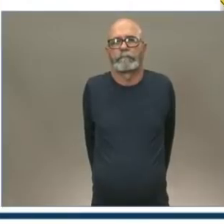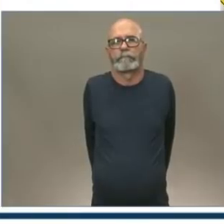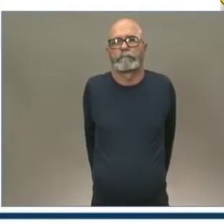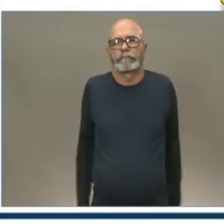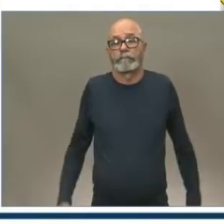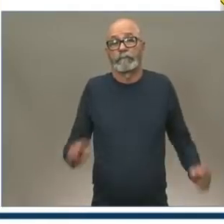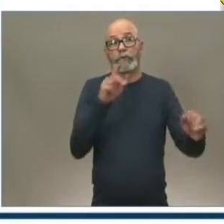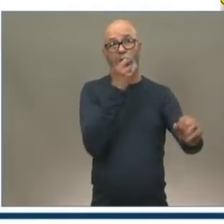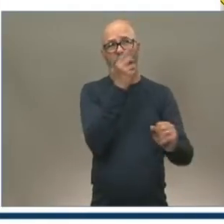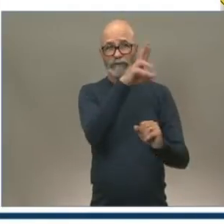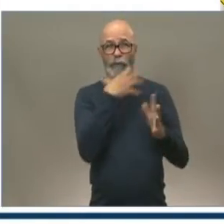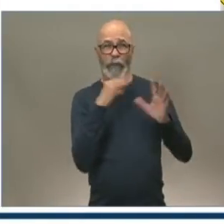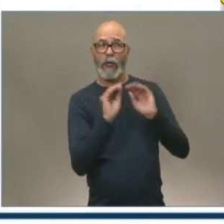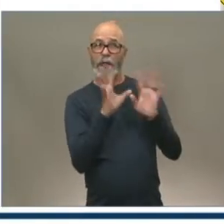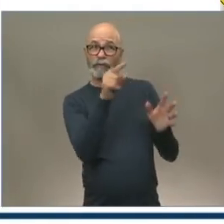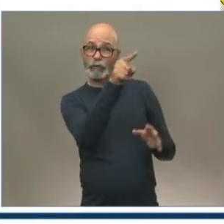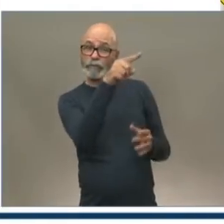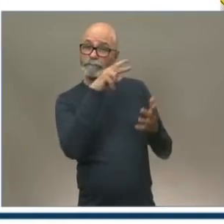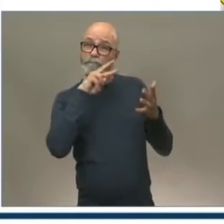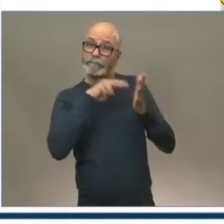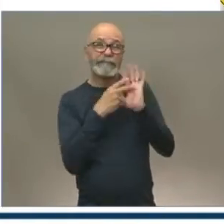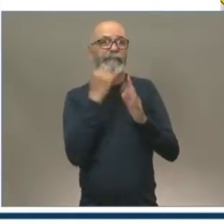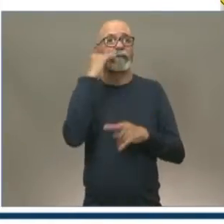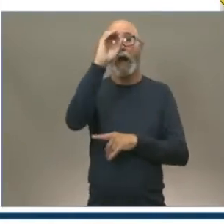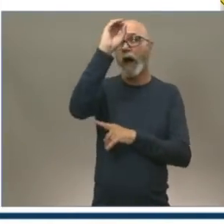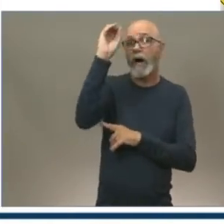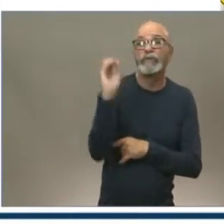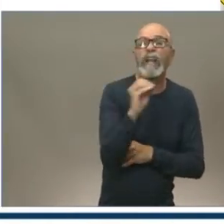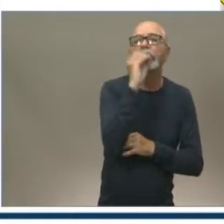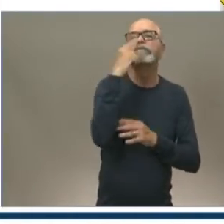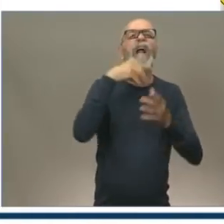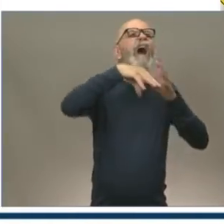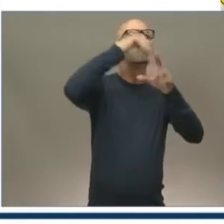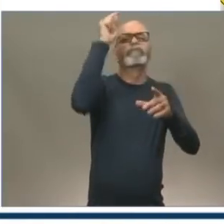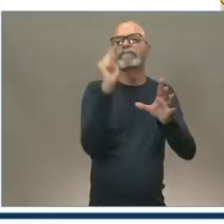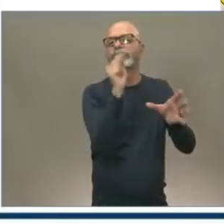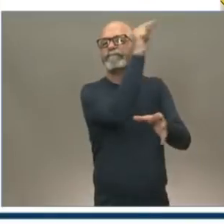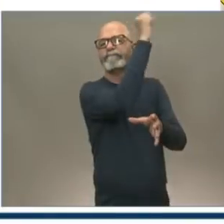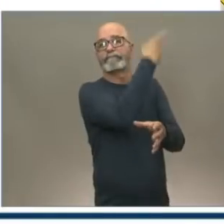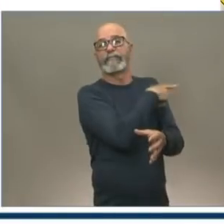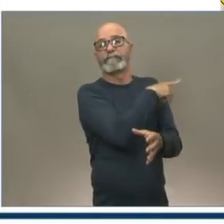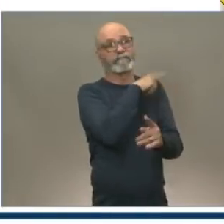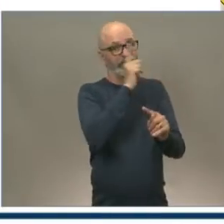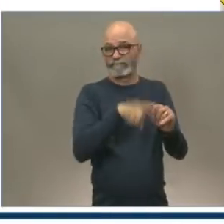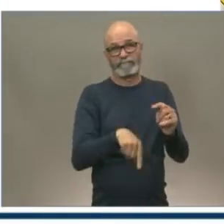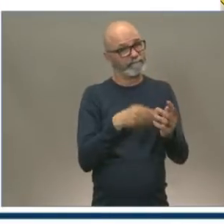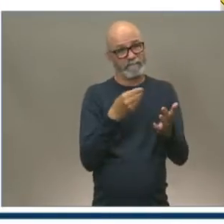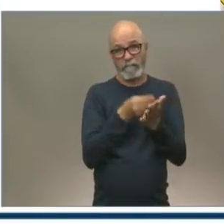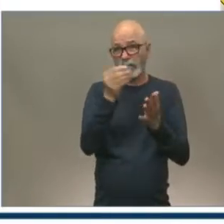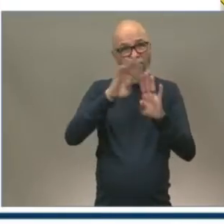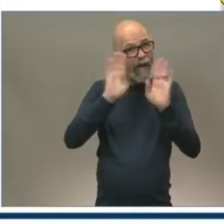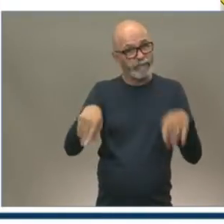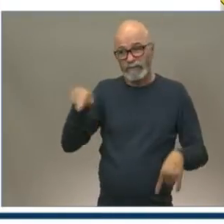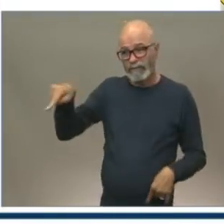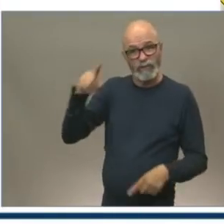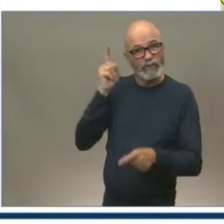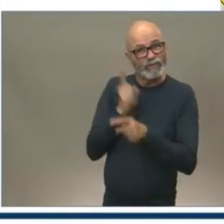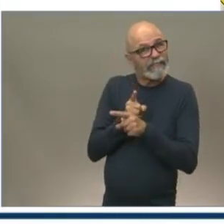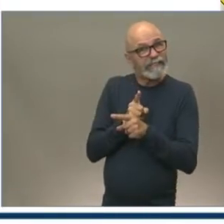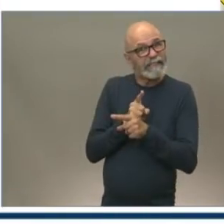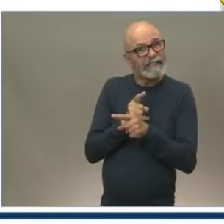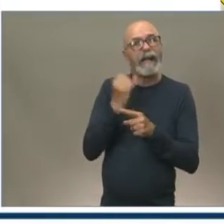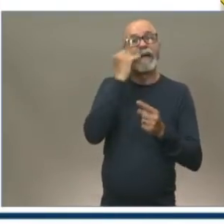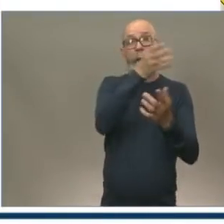who are in Ontario or other provinces now could not buy a home in Nova Scotia from there and then come here to live in